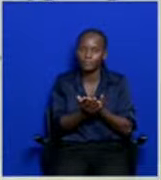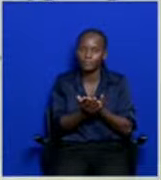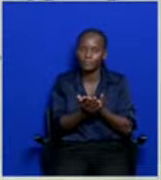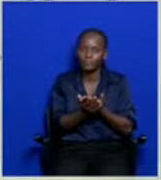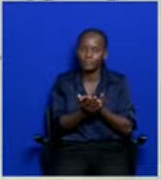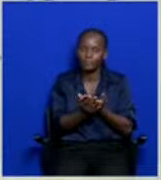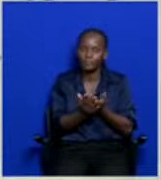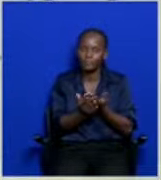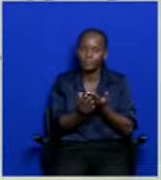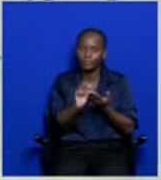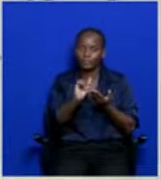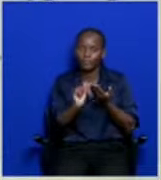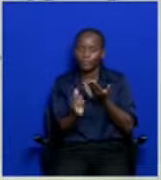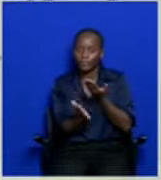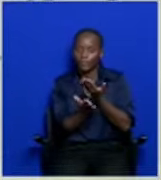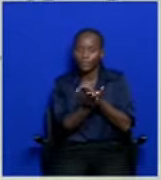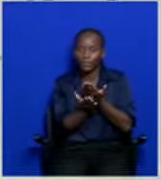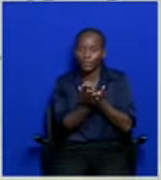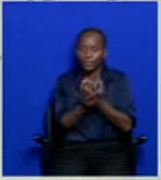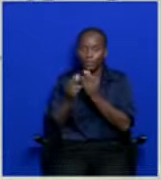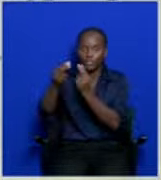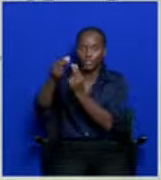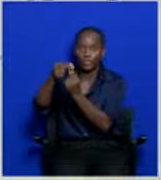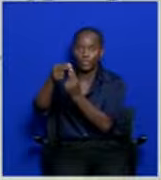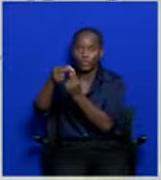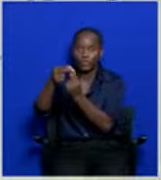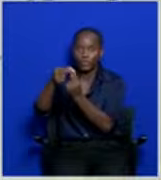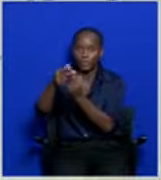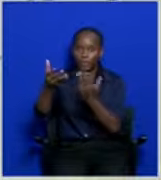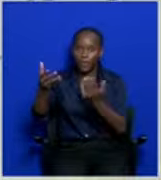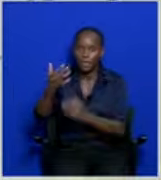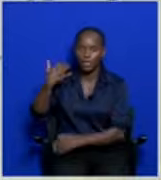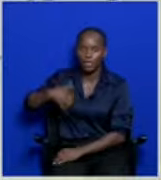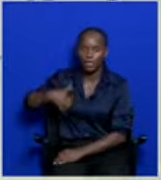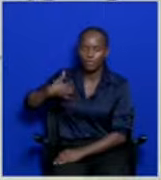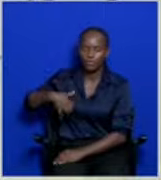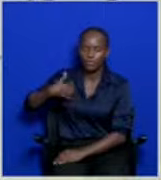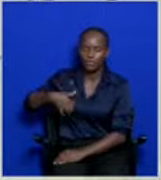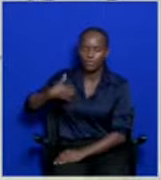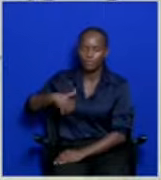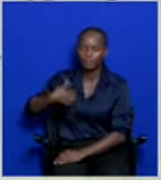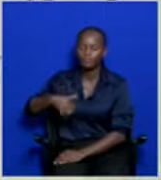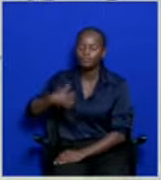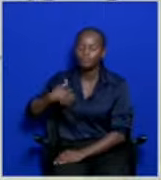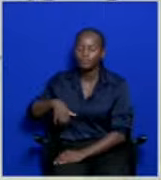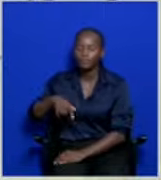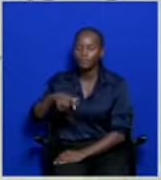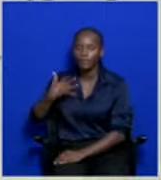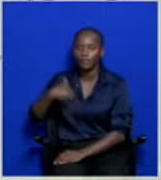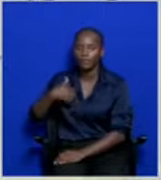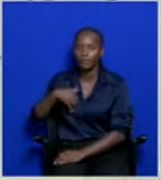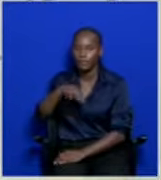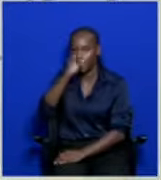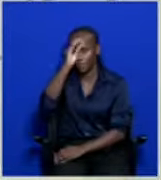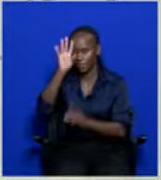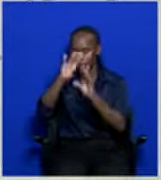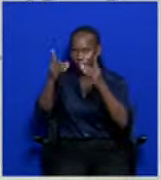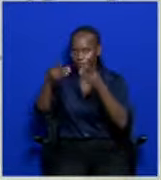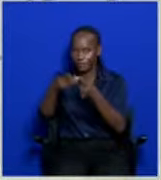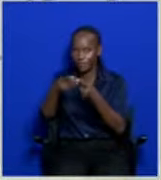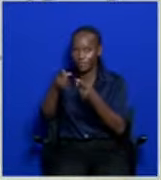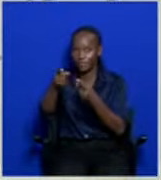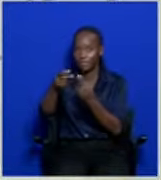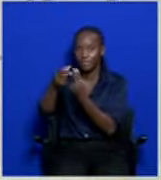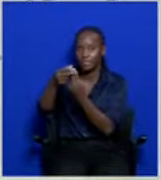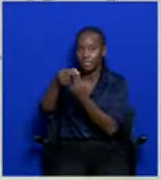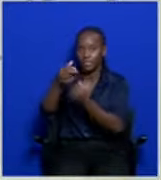unit, Ekurhuleni Metropolitan Police Department. This drug unit fall